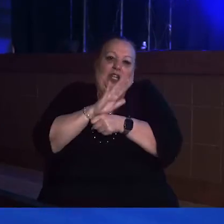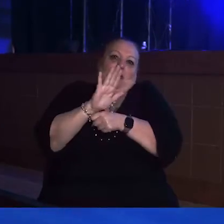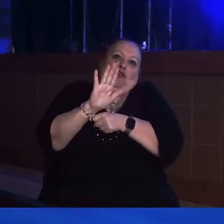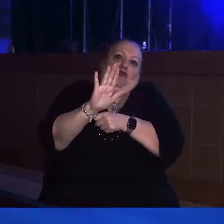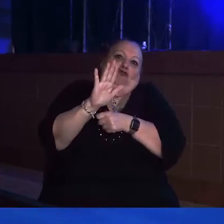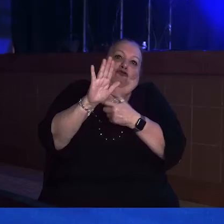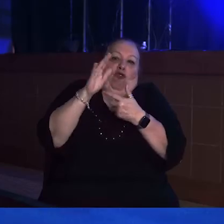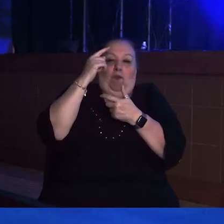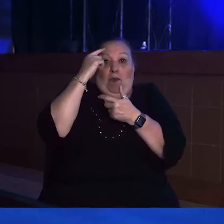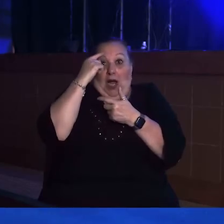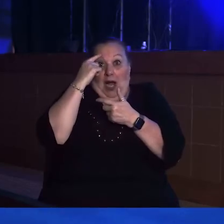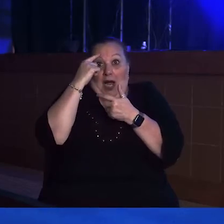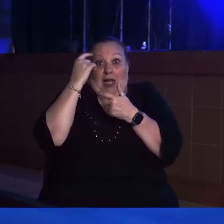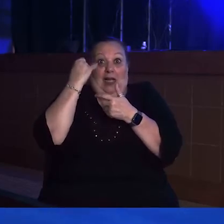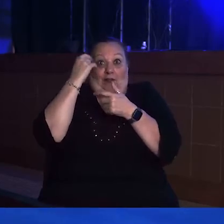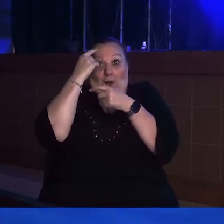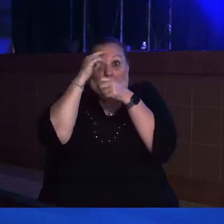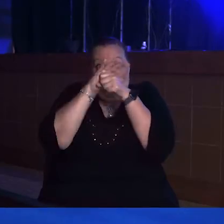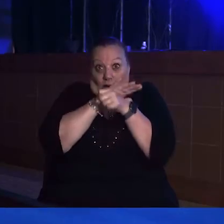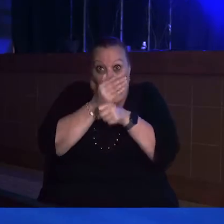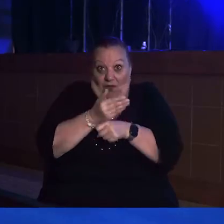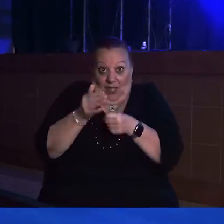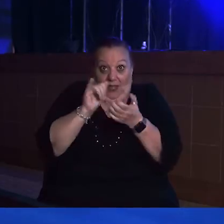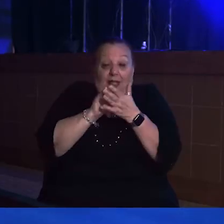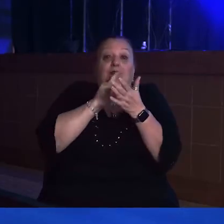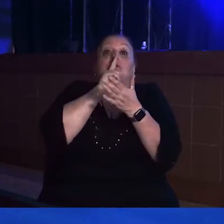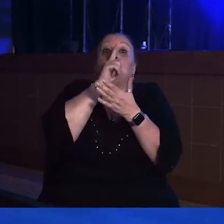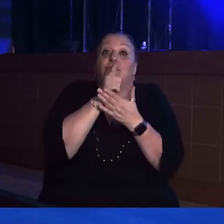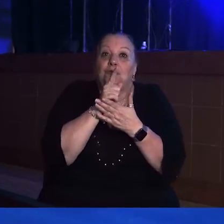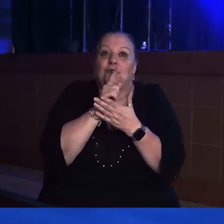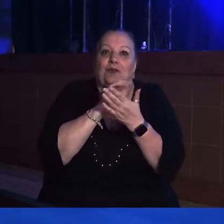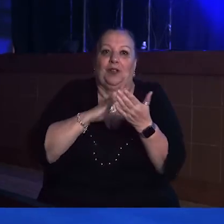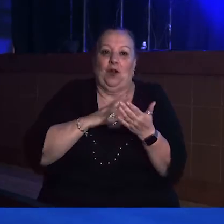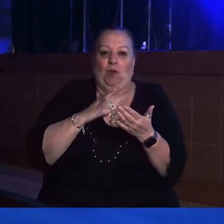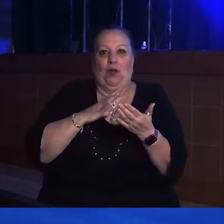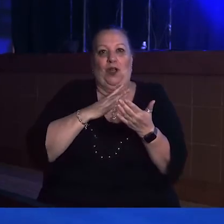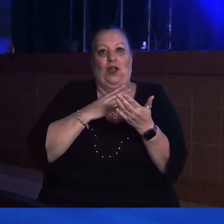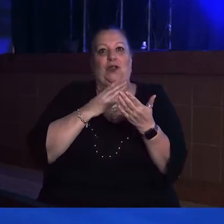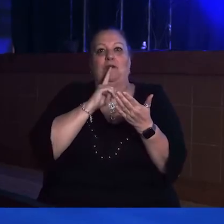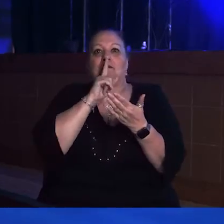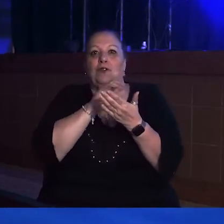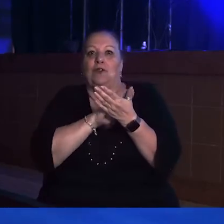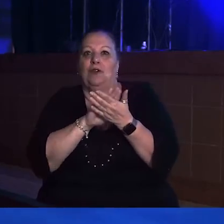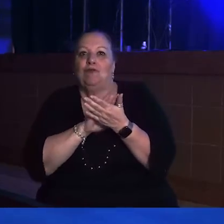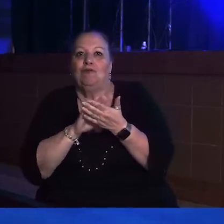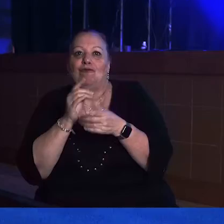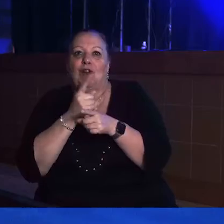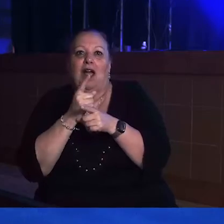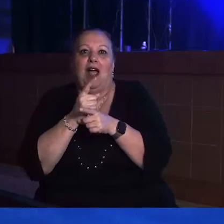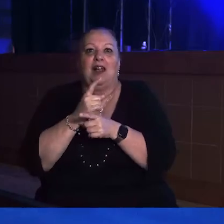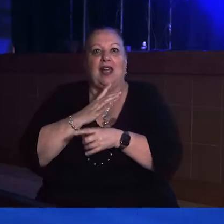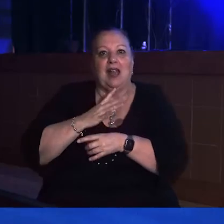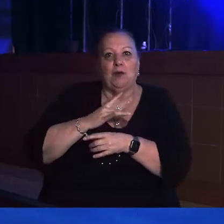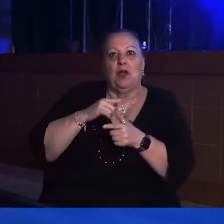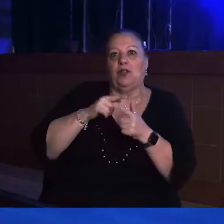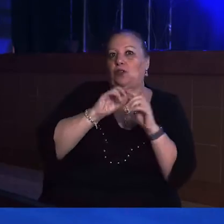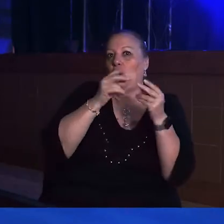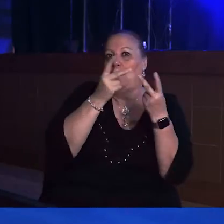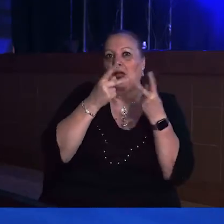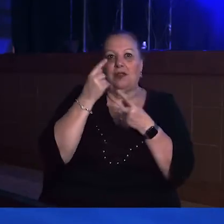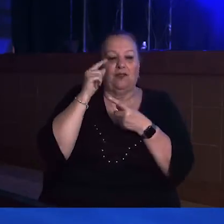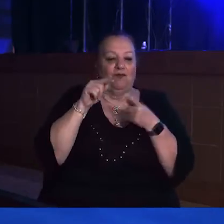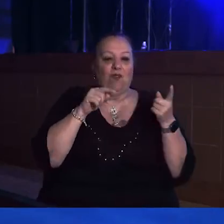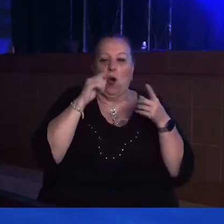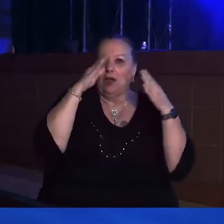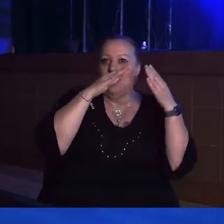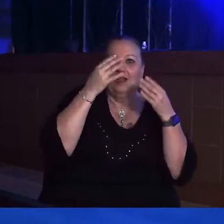mind is full of things that are true and noble and pure and right and admirable, there's no place for anxiety to get